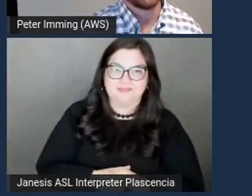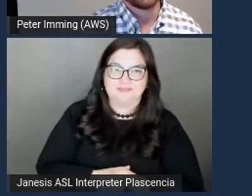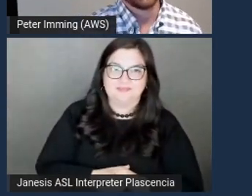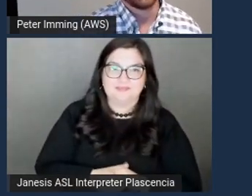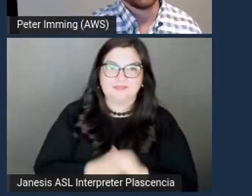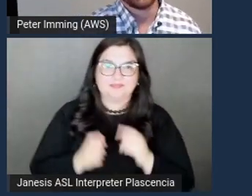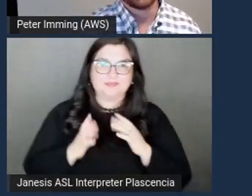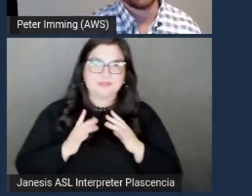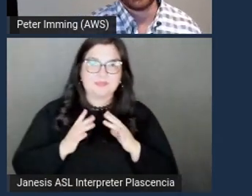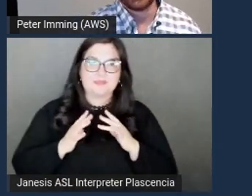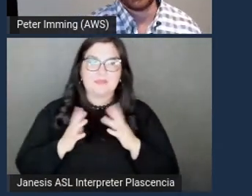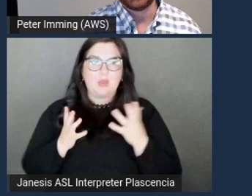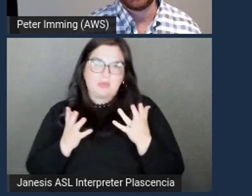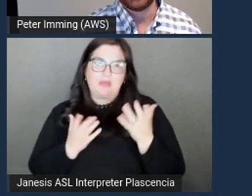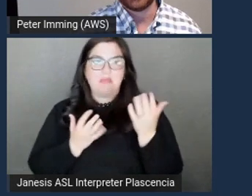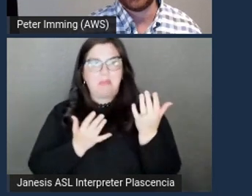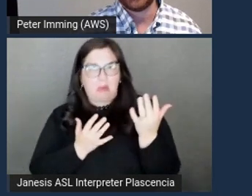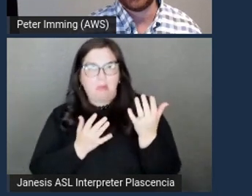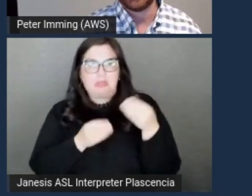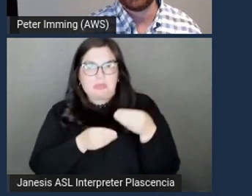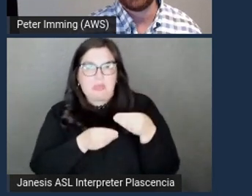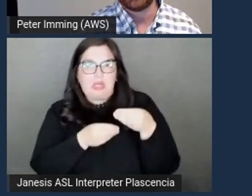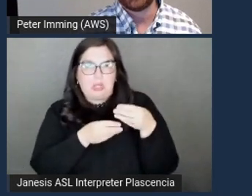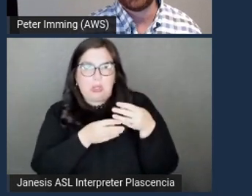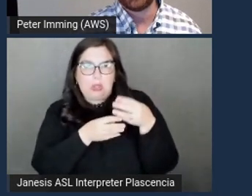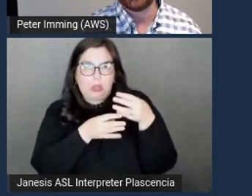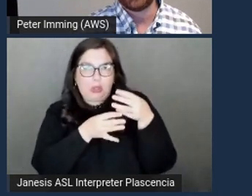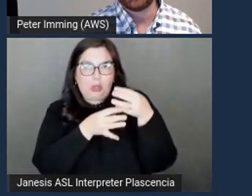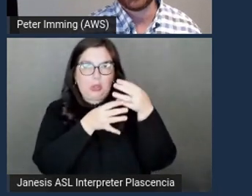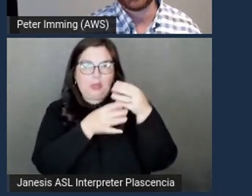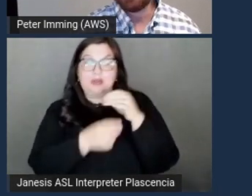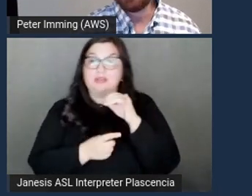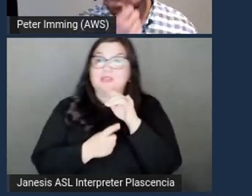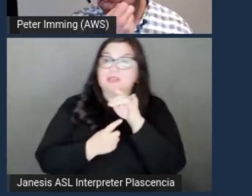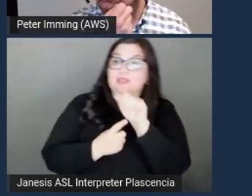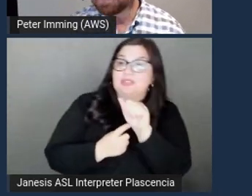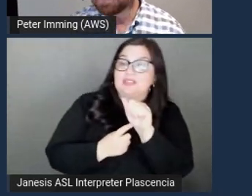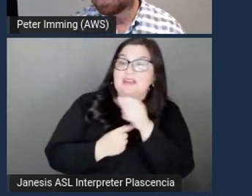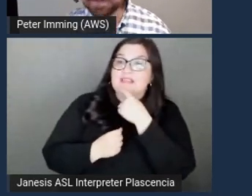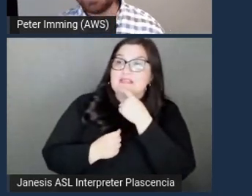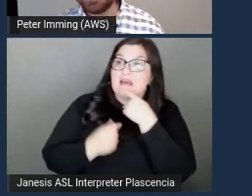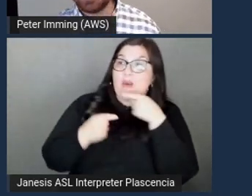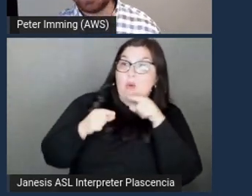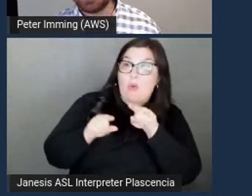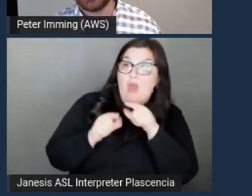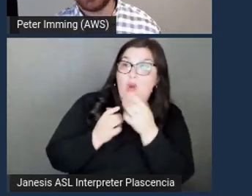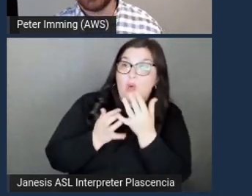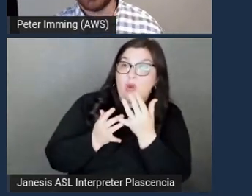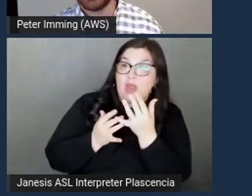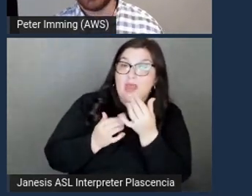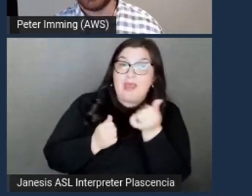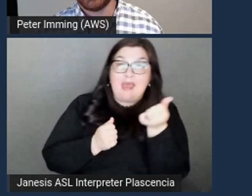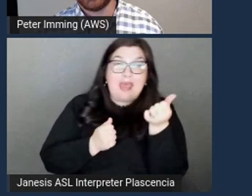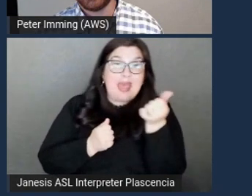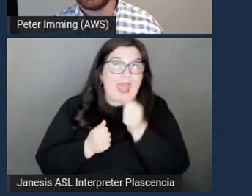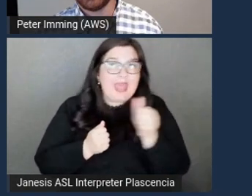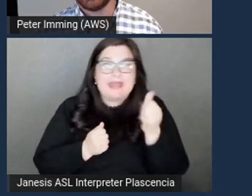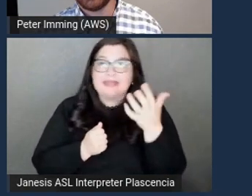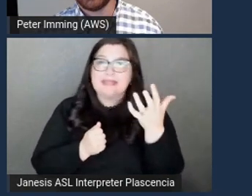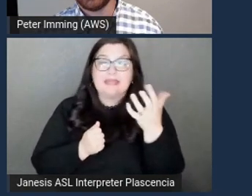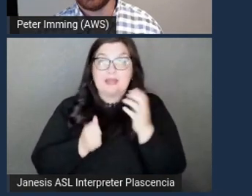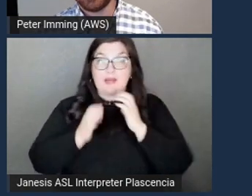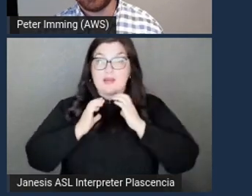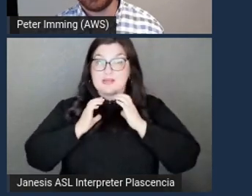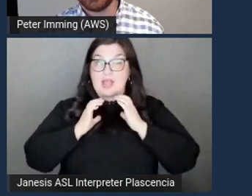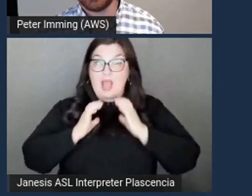It takes a moment to load, I guess. All right. While we're waiting for that to load, are there any customers